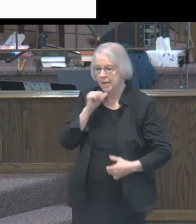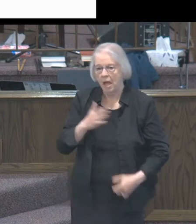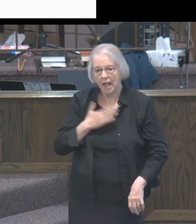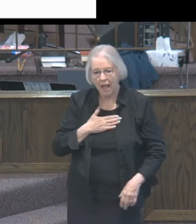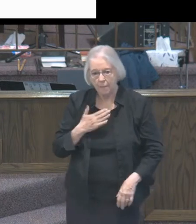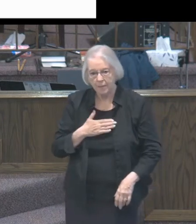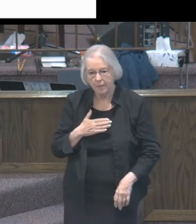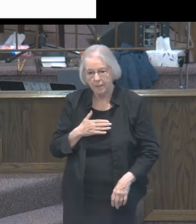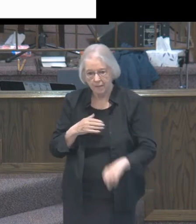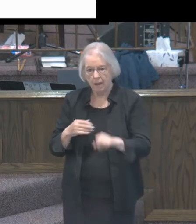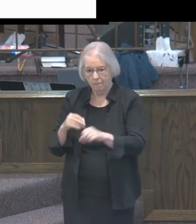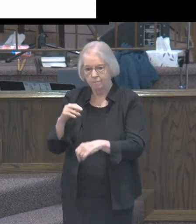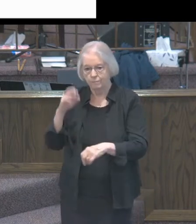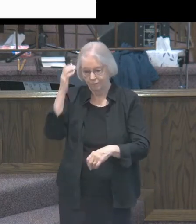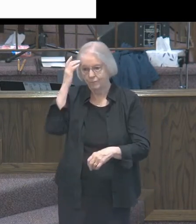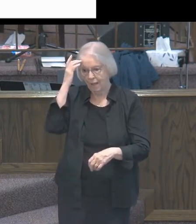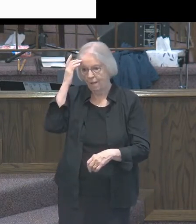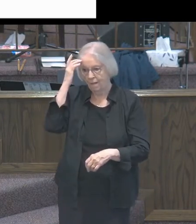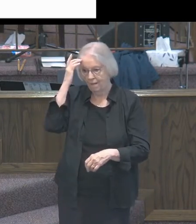did.